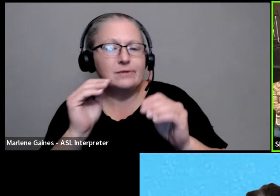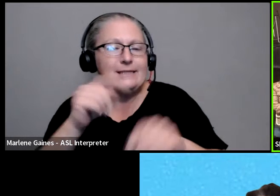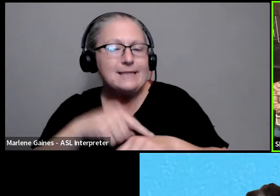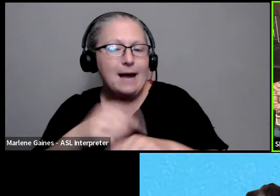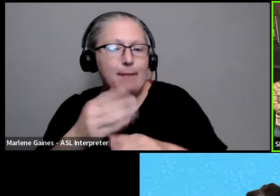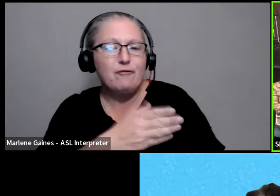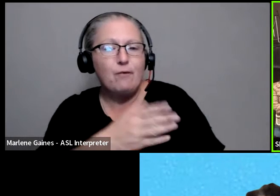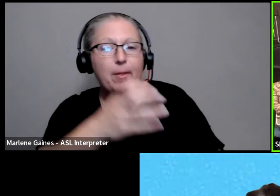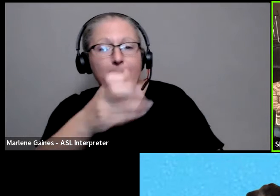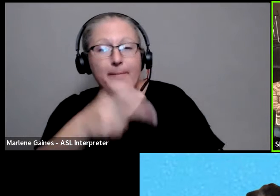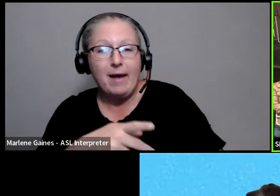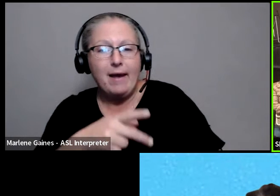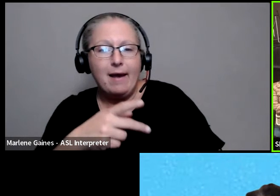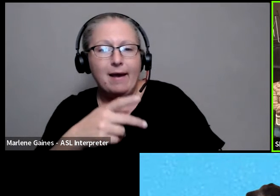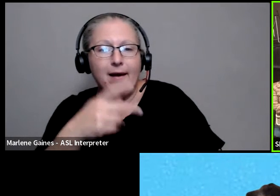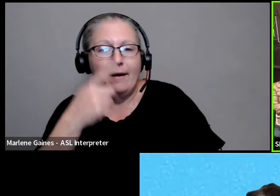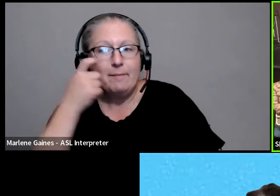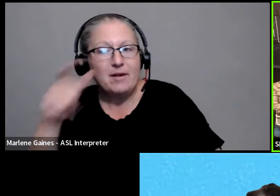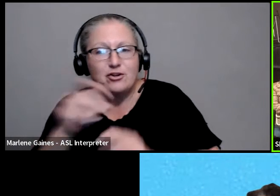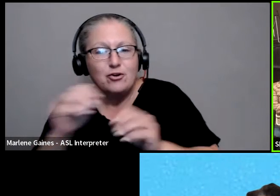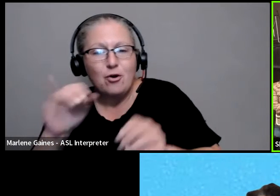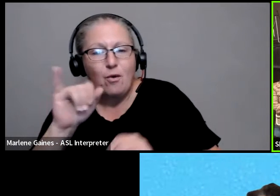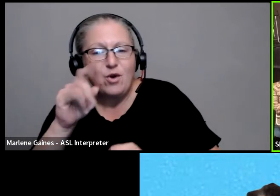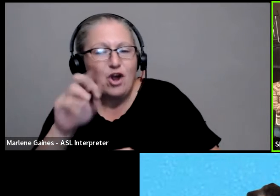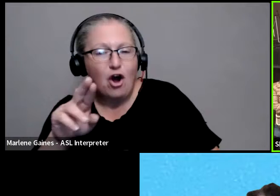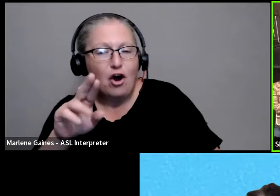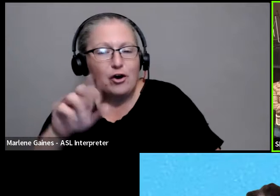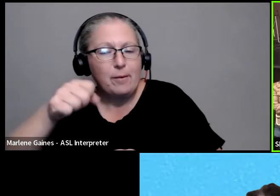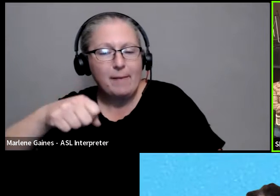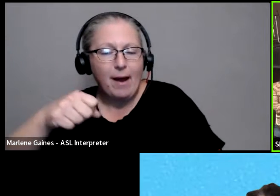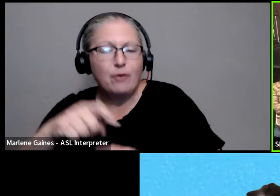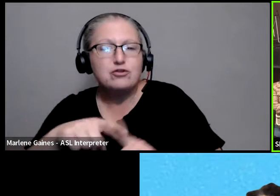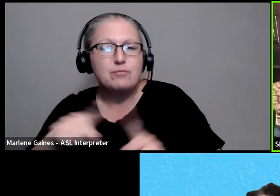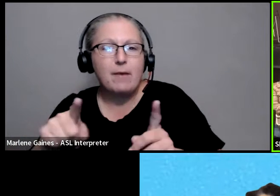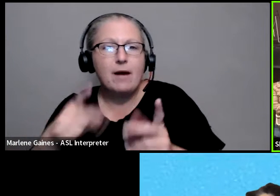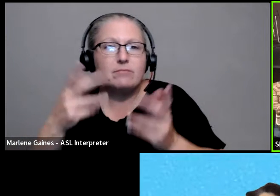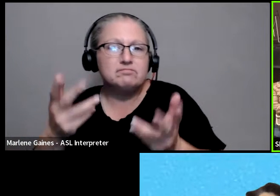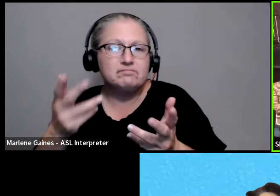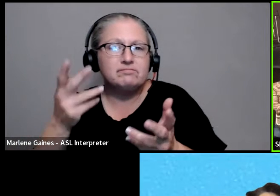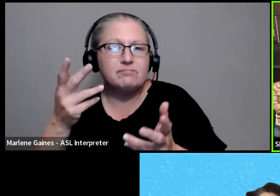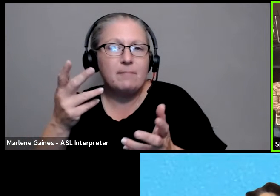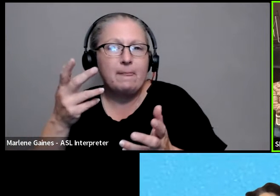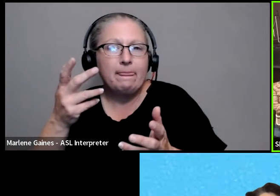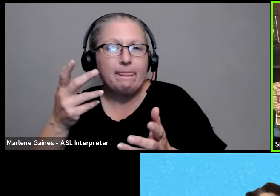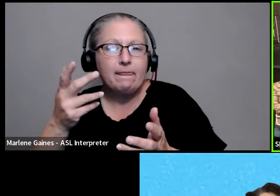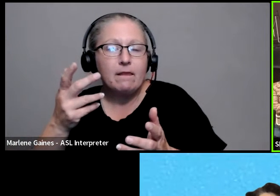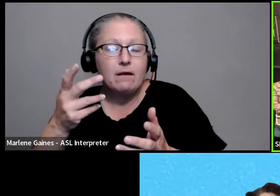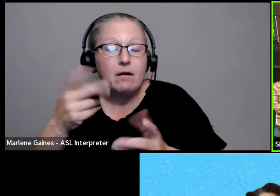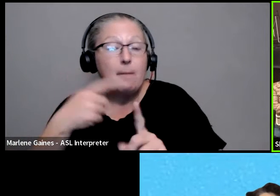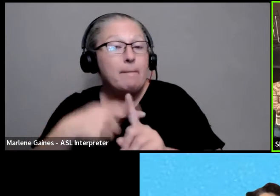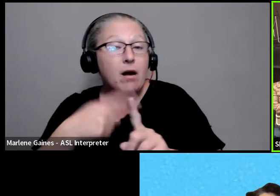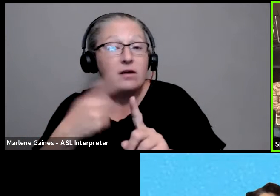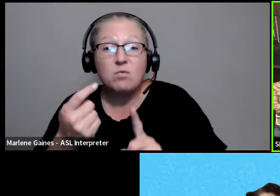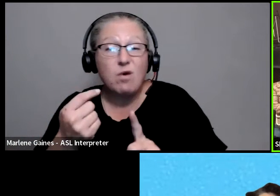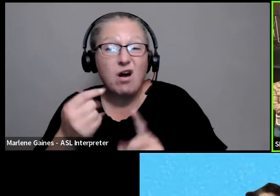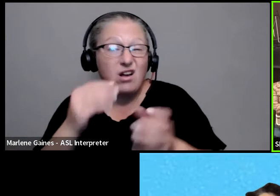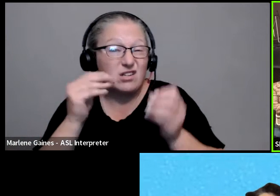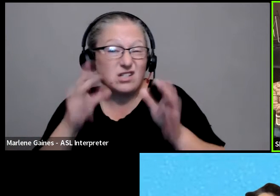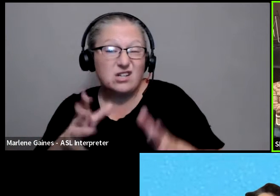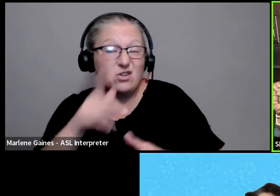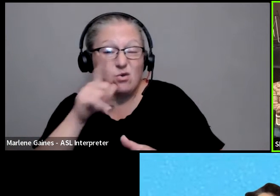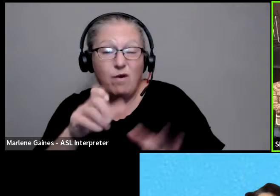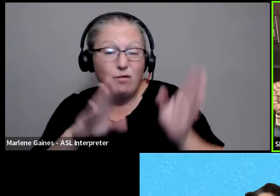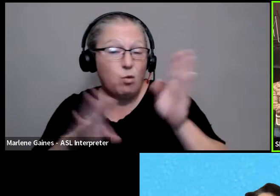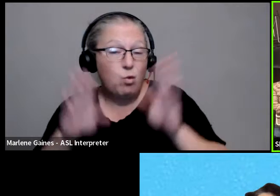back. No Yonder pouch. I think on the plus side, teachers really don't have to